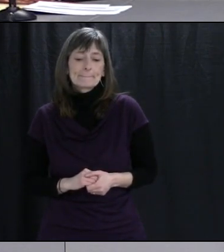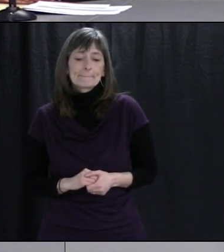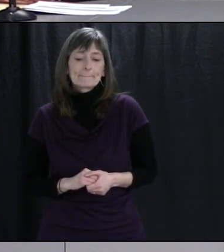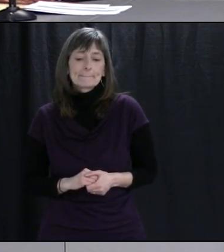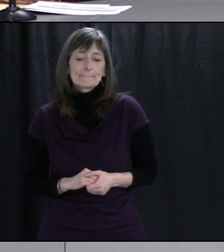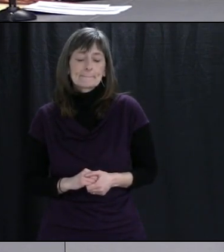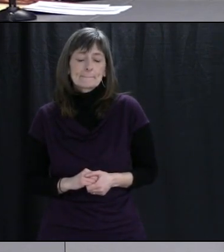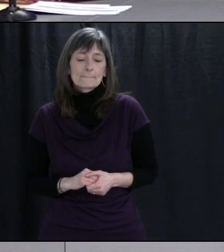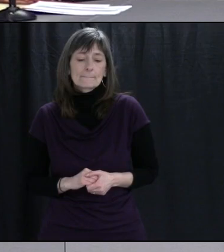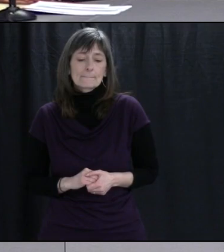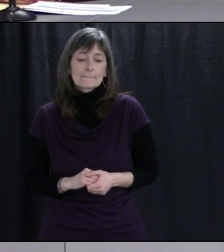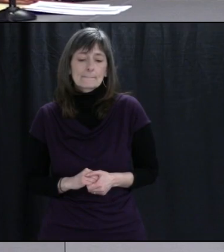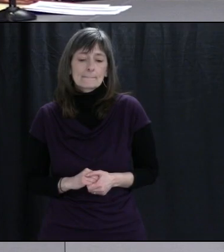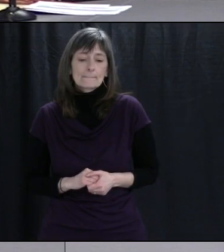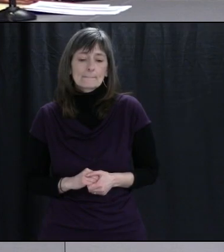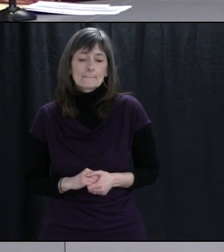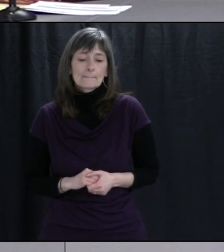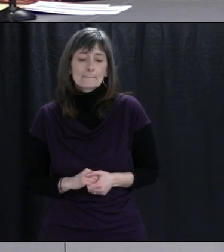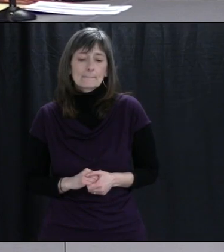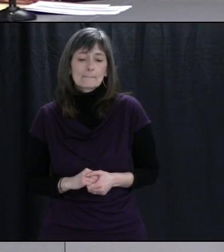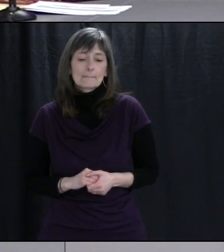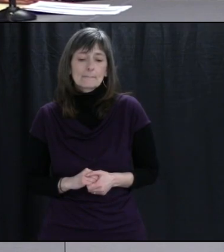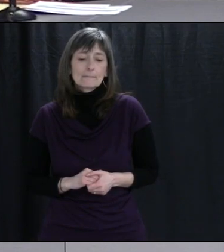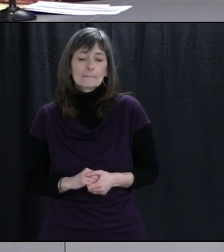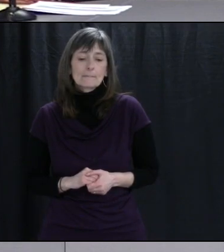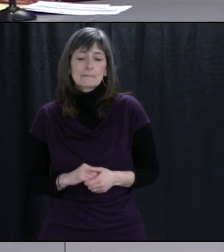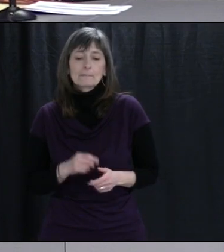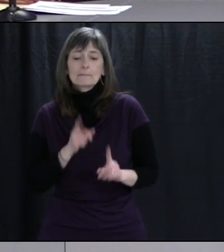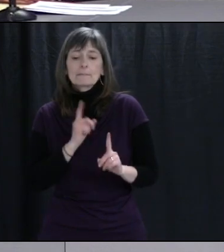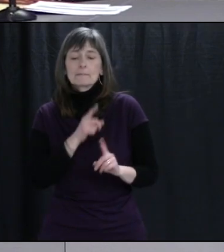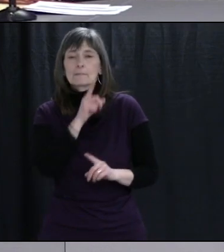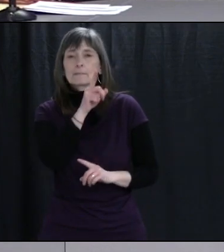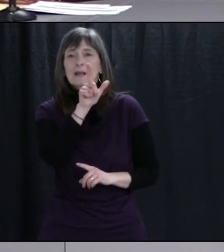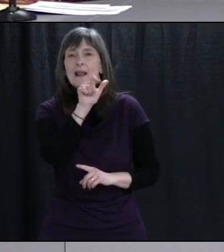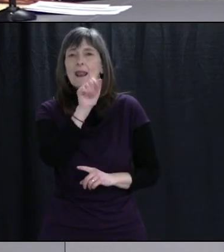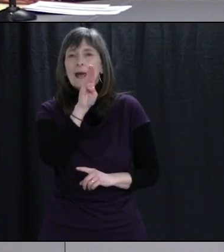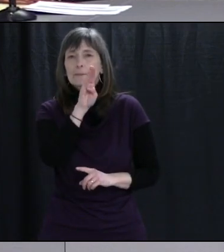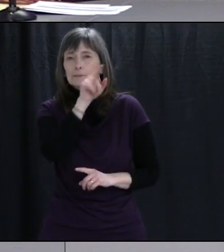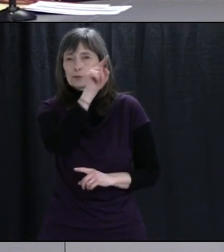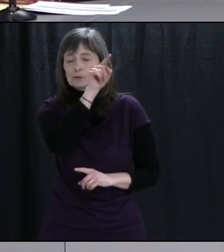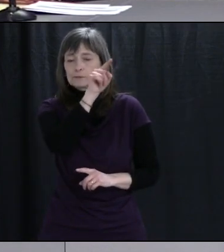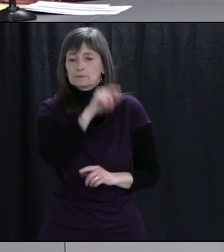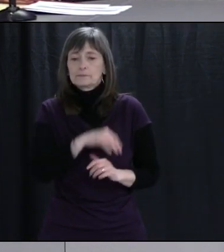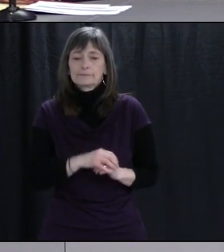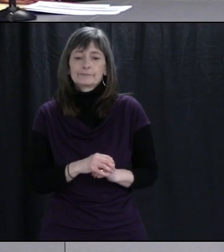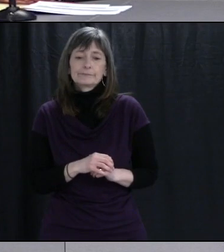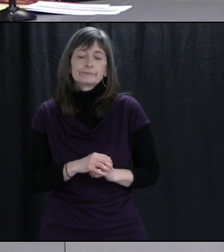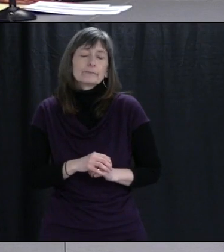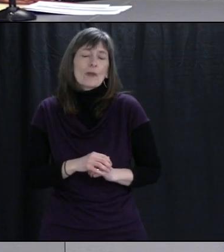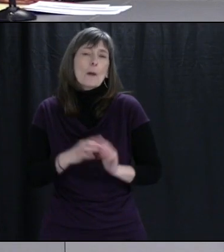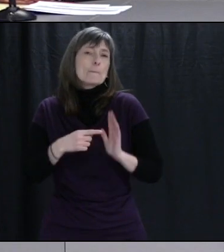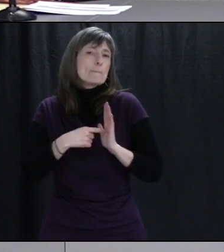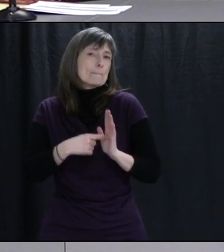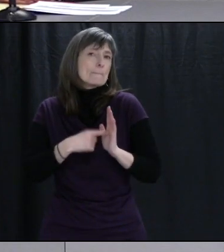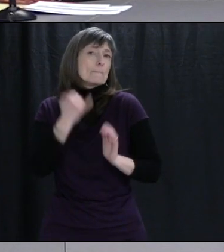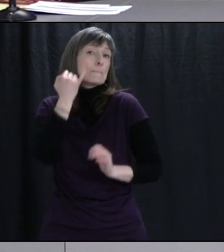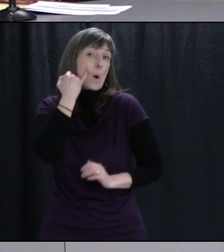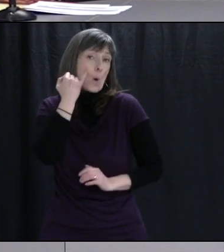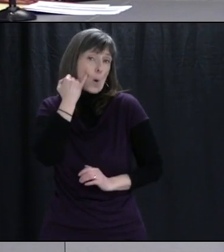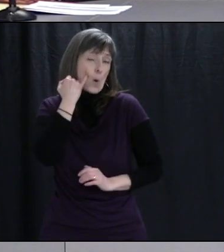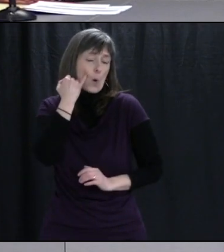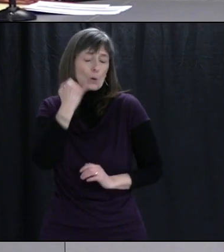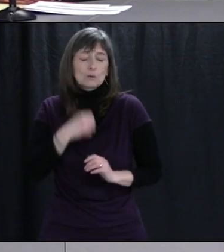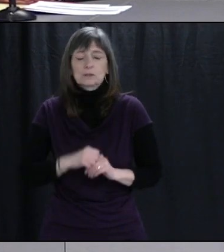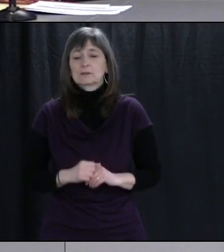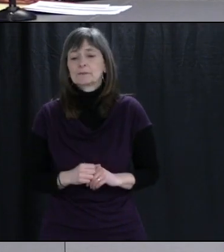I have a question about Labrador. This is kind of a scenario question. If Nalcor workers